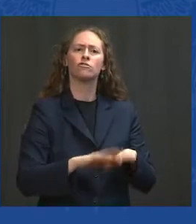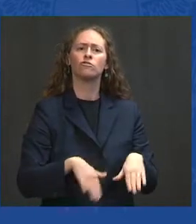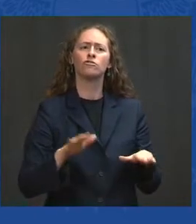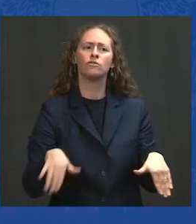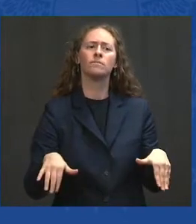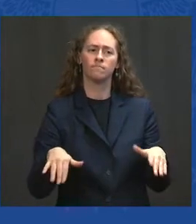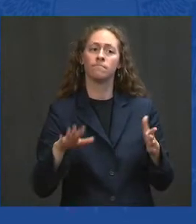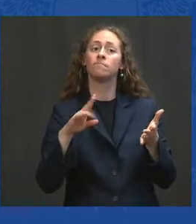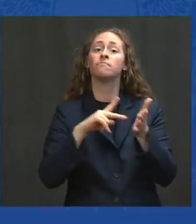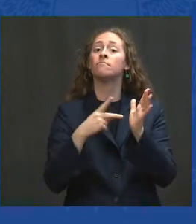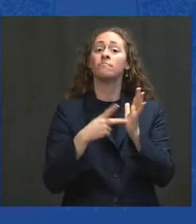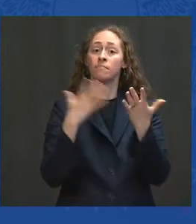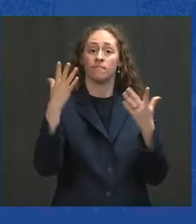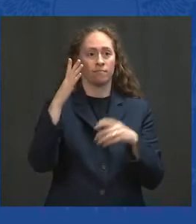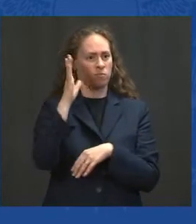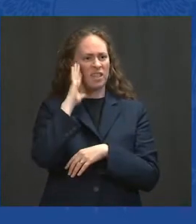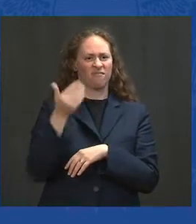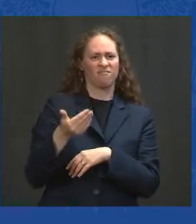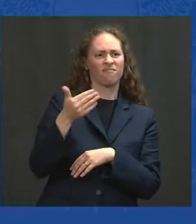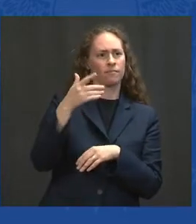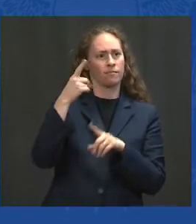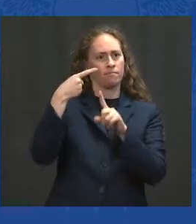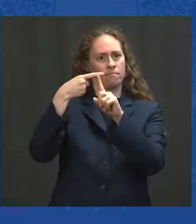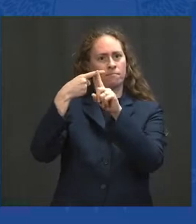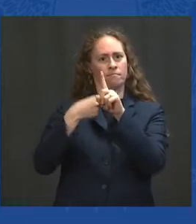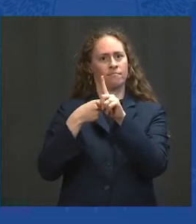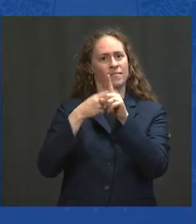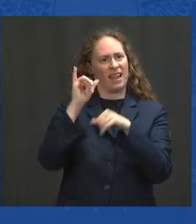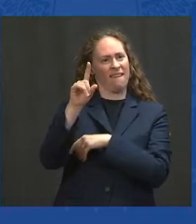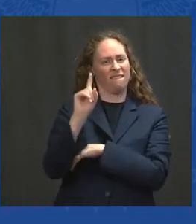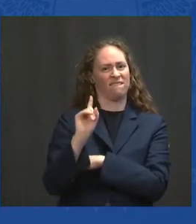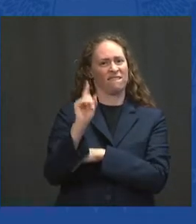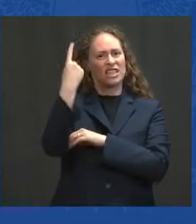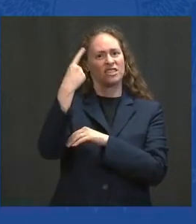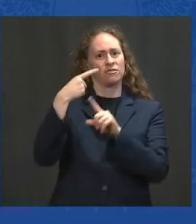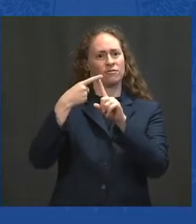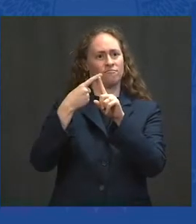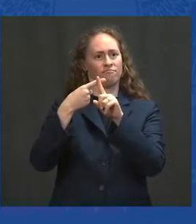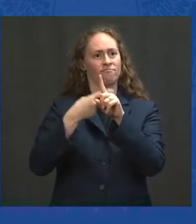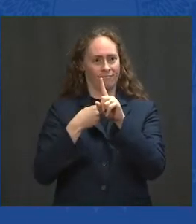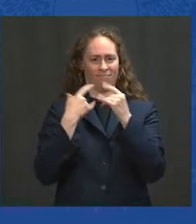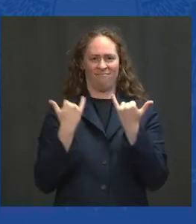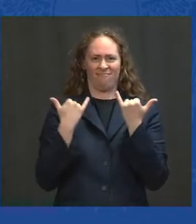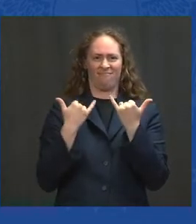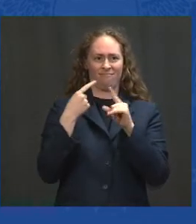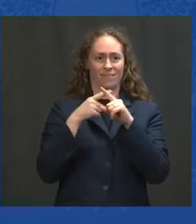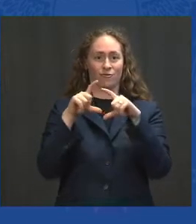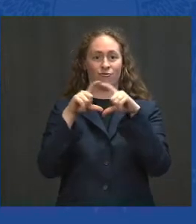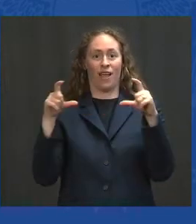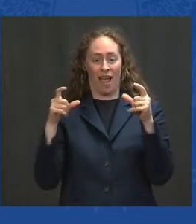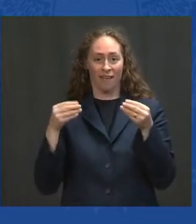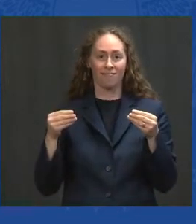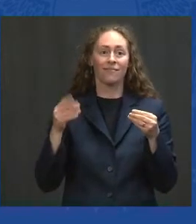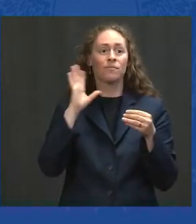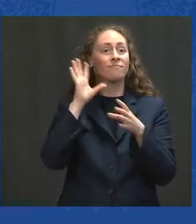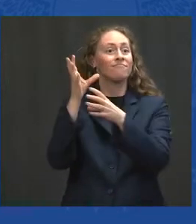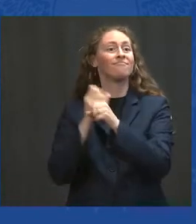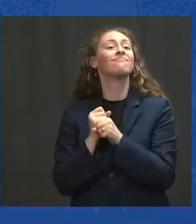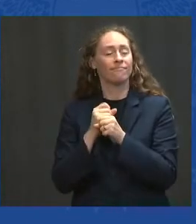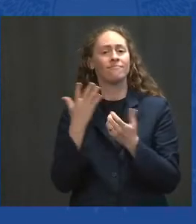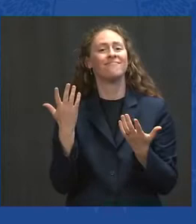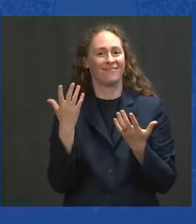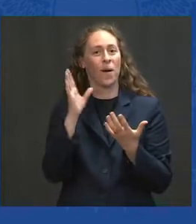first monthly tax cut payment. That payment from the